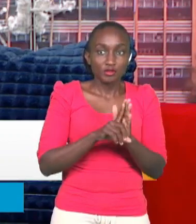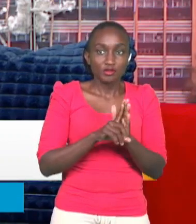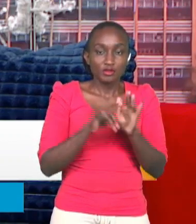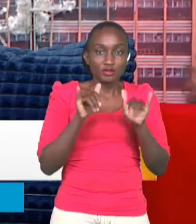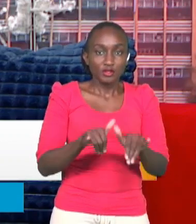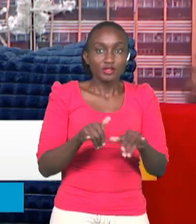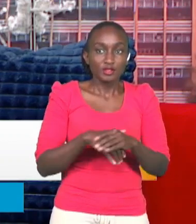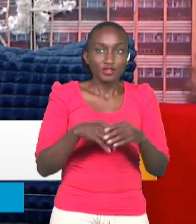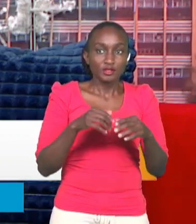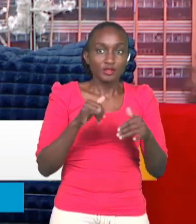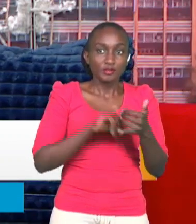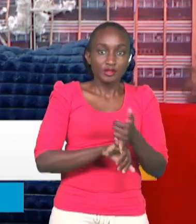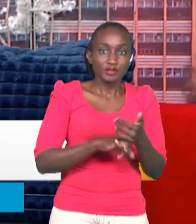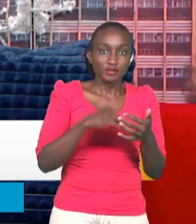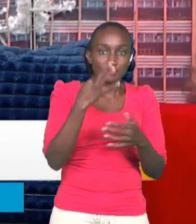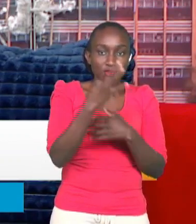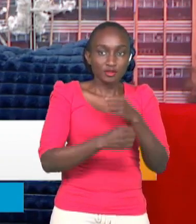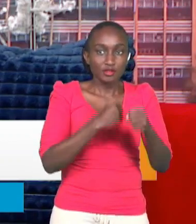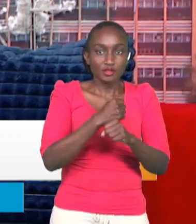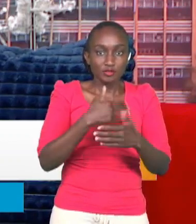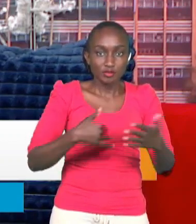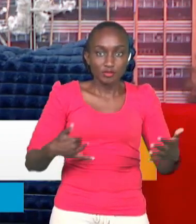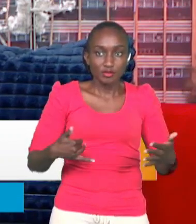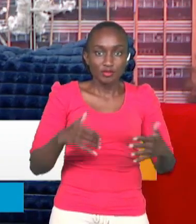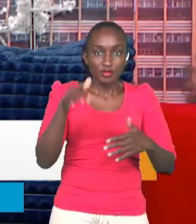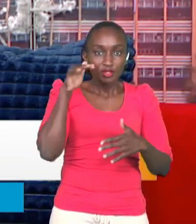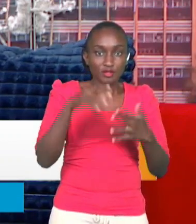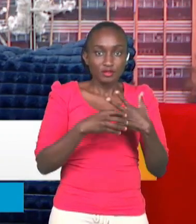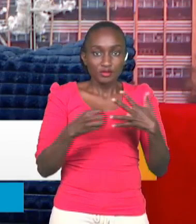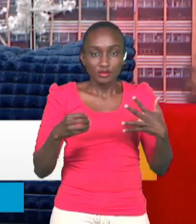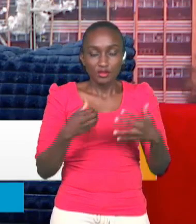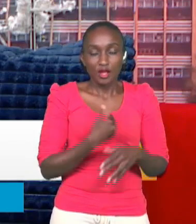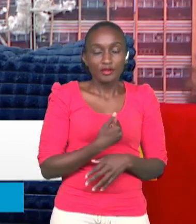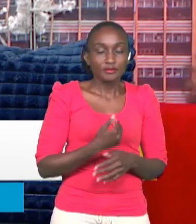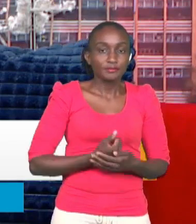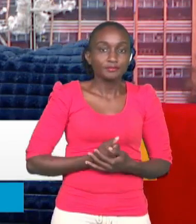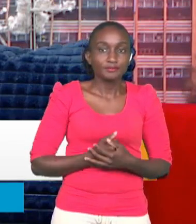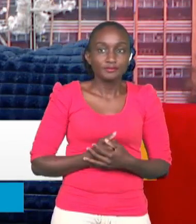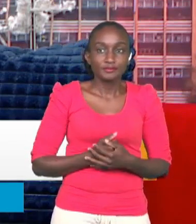marriage for at least a minimum of 3 years before you file for divorce has been there.